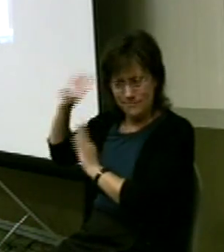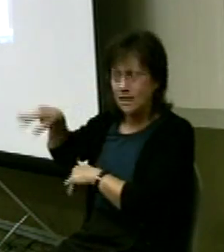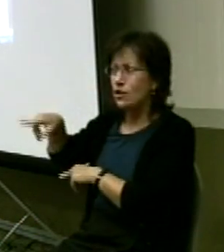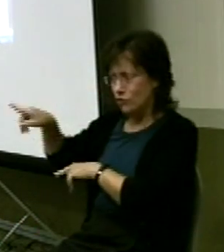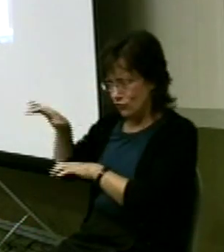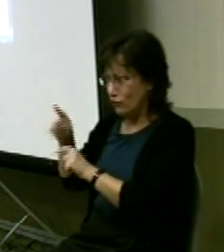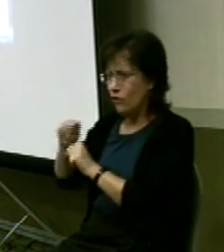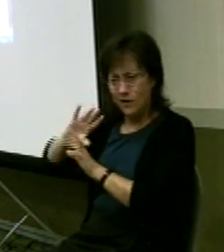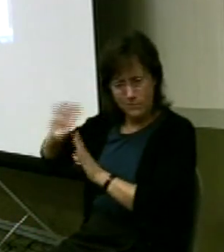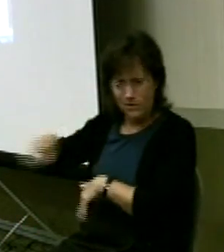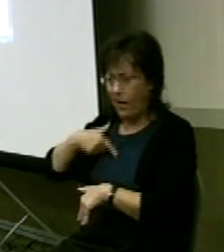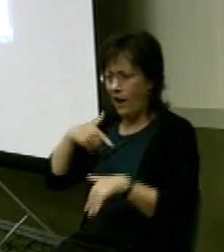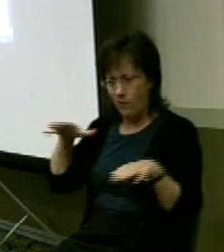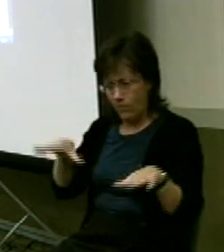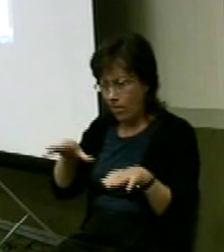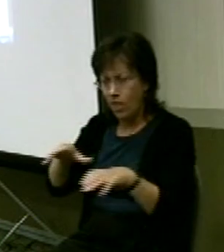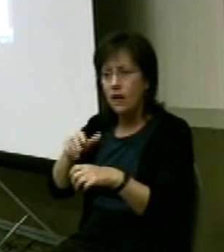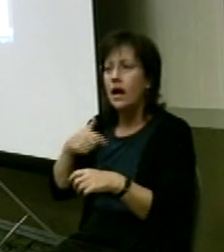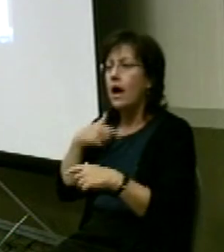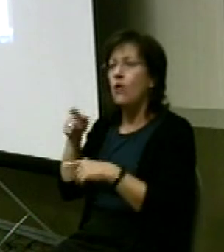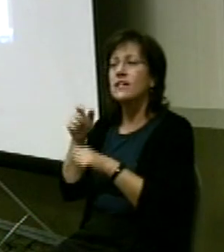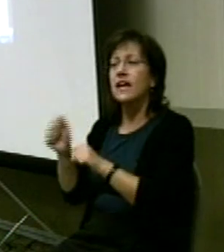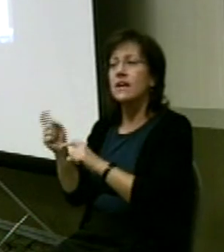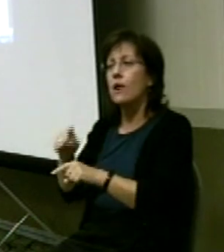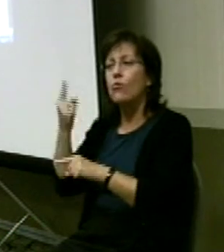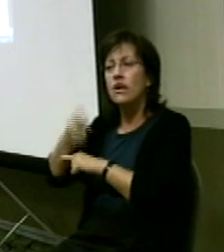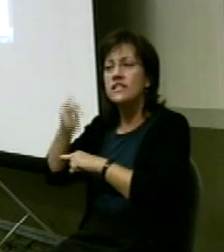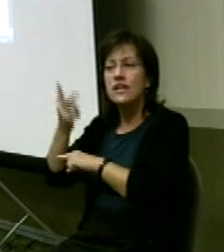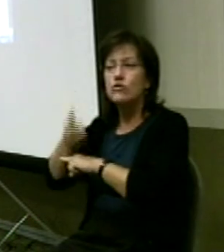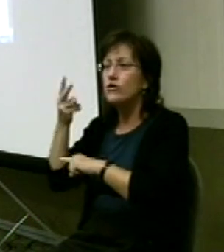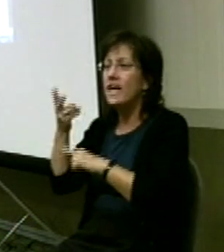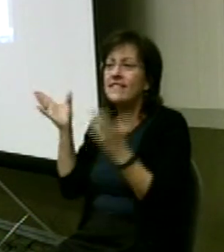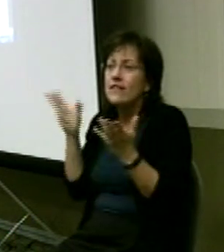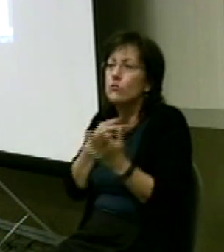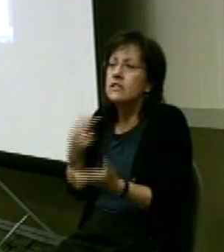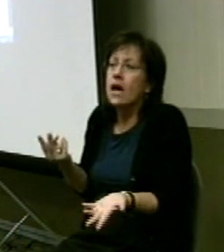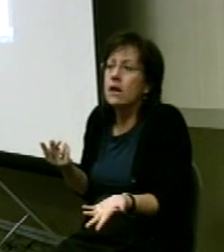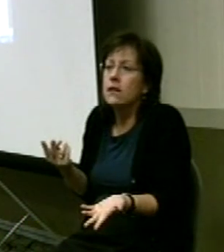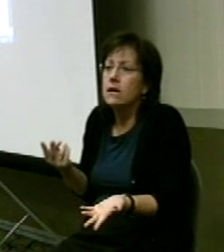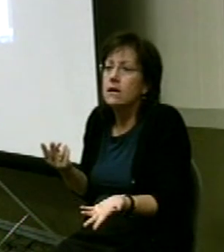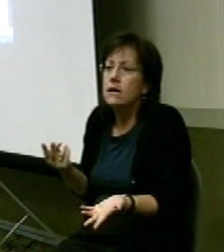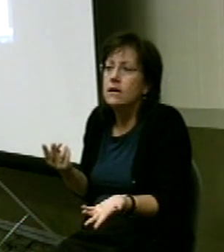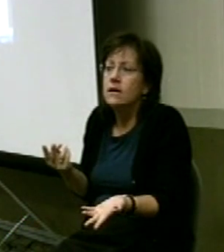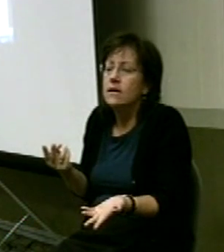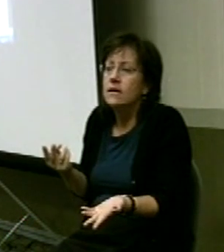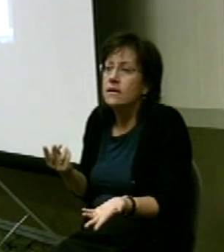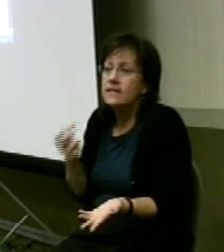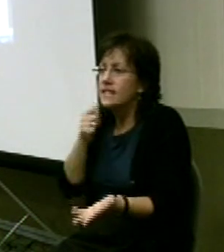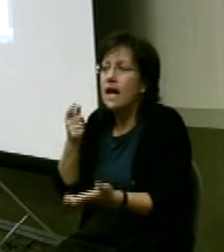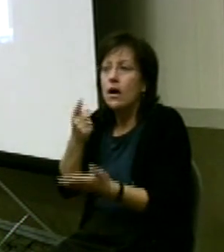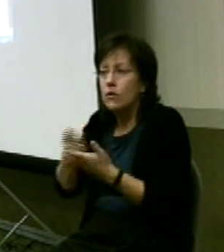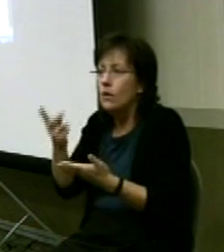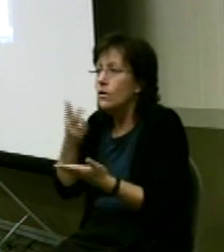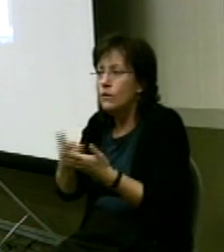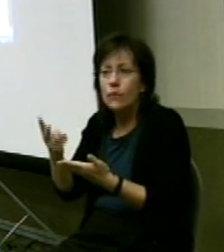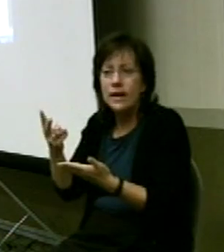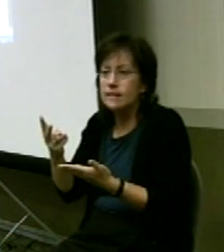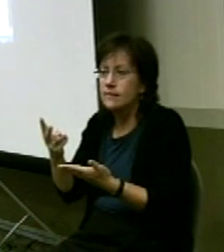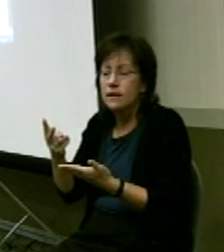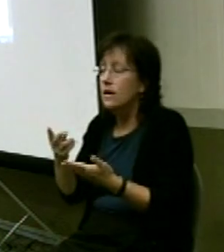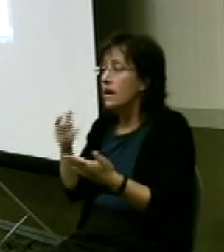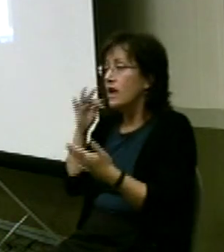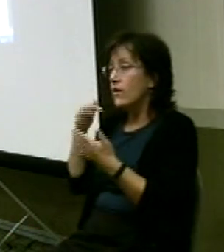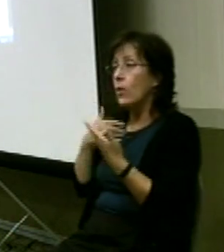it. You can do it. So I can only come in for a day or two. Right. So that's what you're stuck with, right? So maybe if I don't want to do it